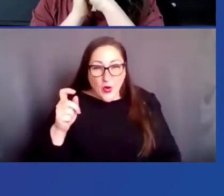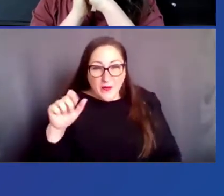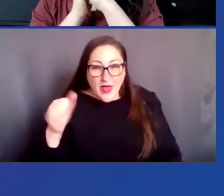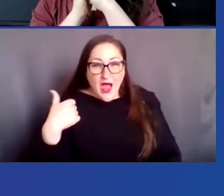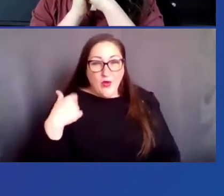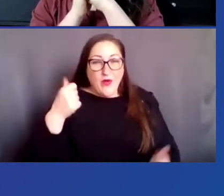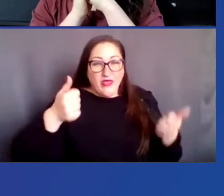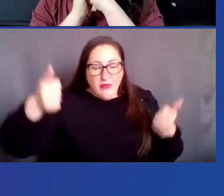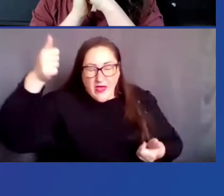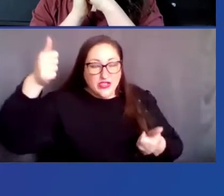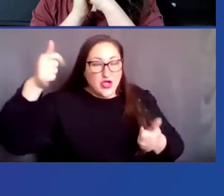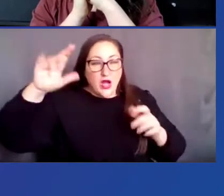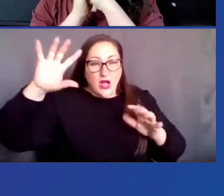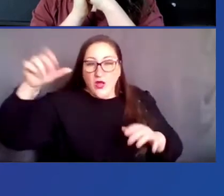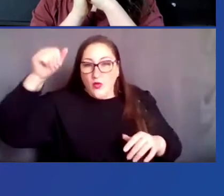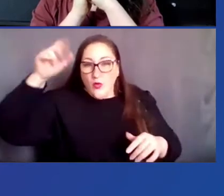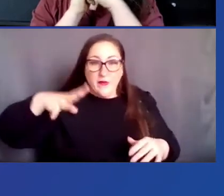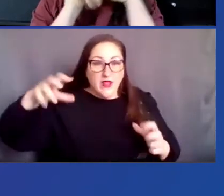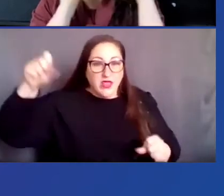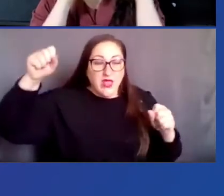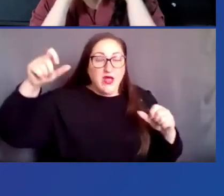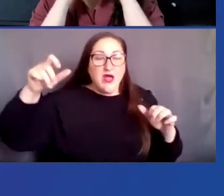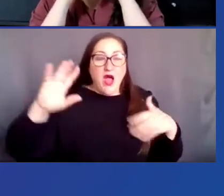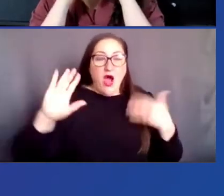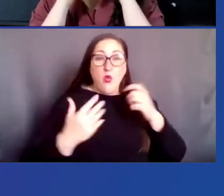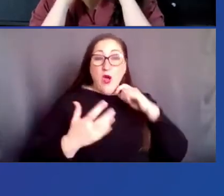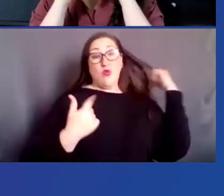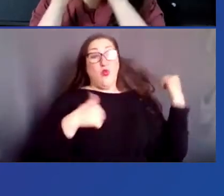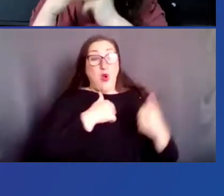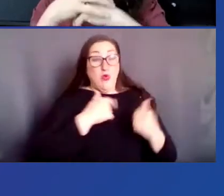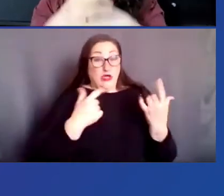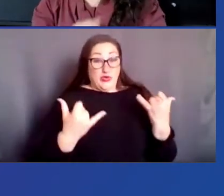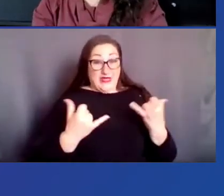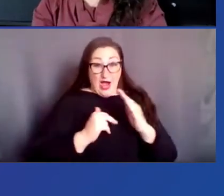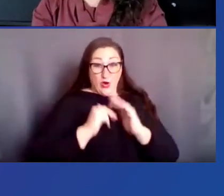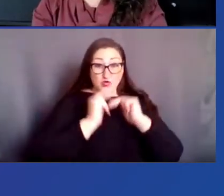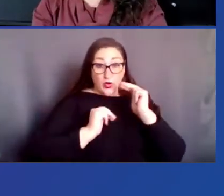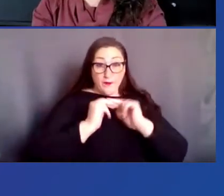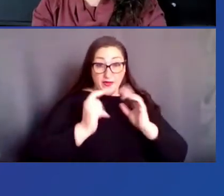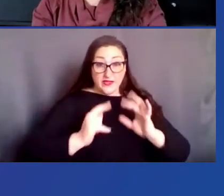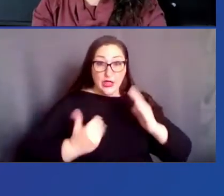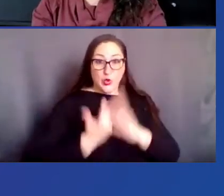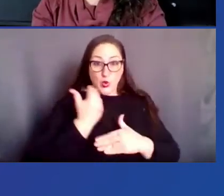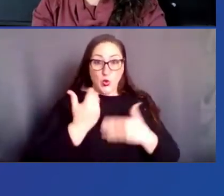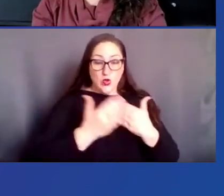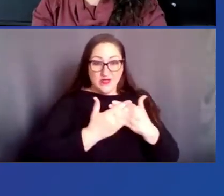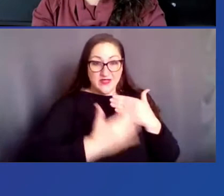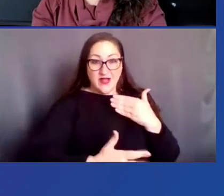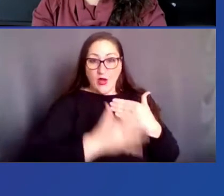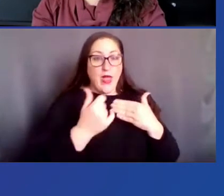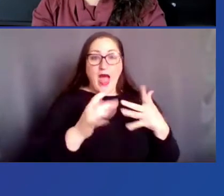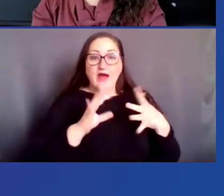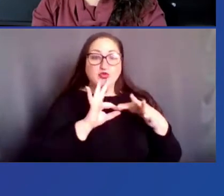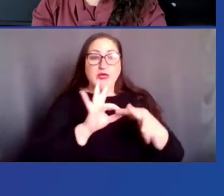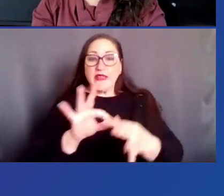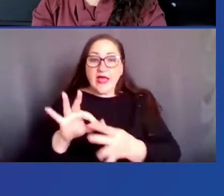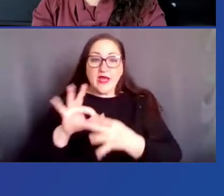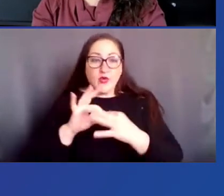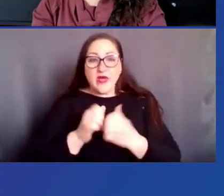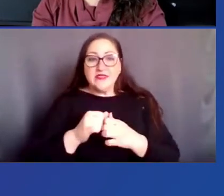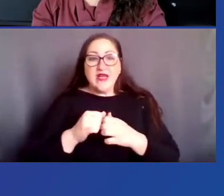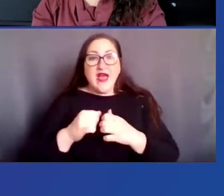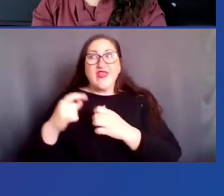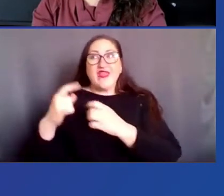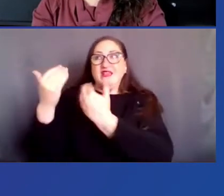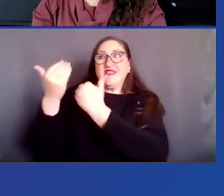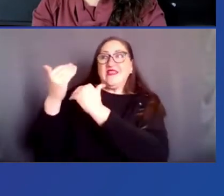We are building those worlds in the here and now. And if we are, then we have to learn how to relate to each other in ways that aren't bound by colonialism's